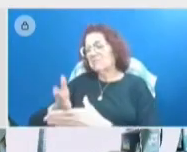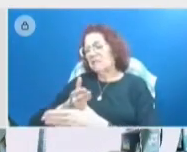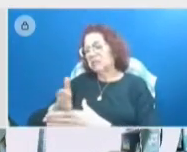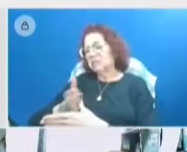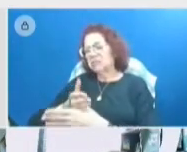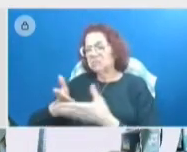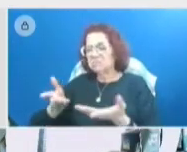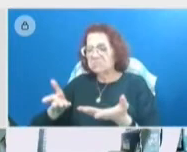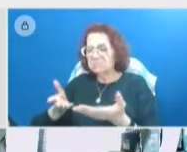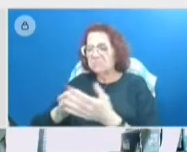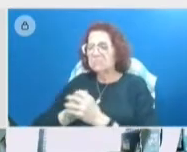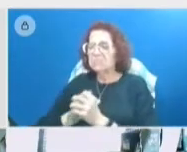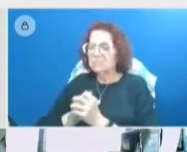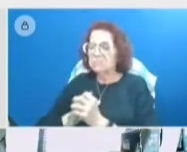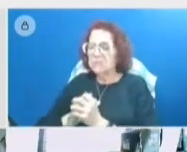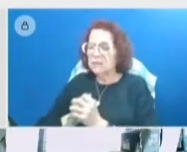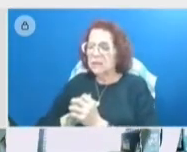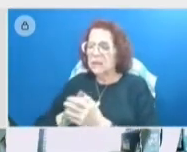to 200,000.